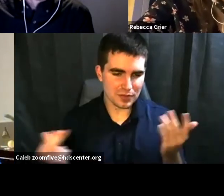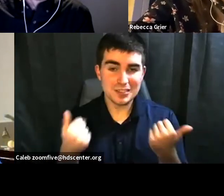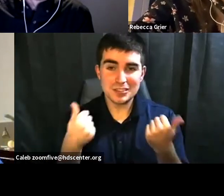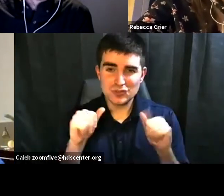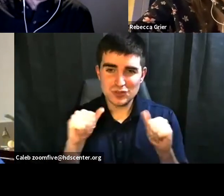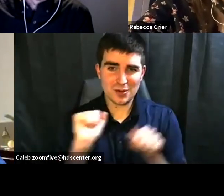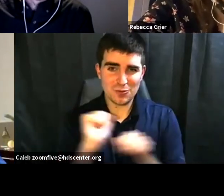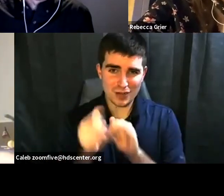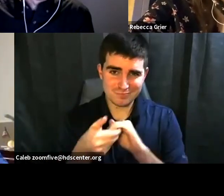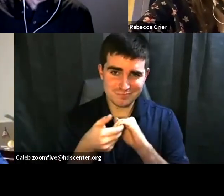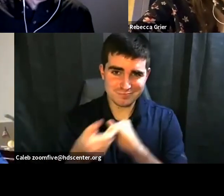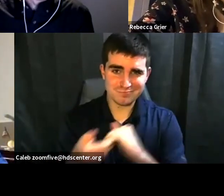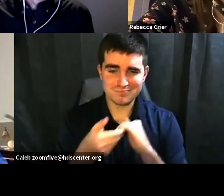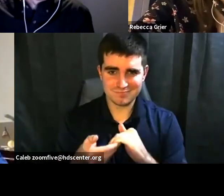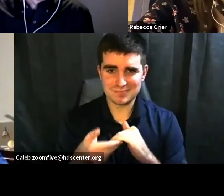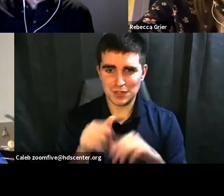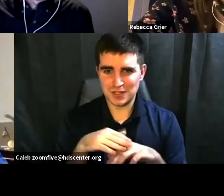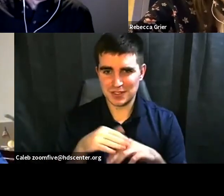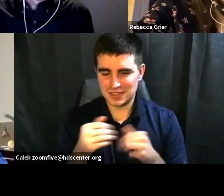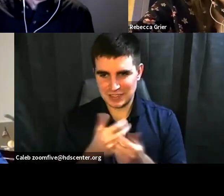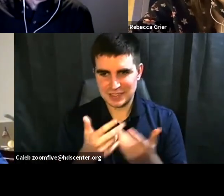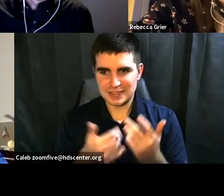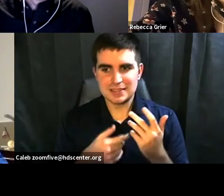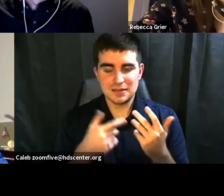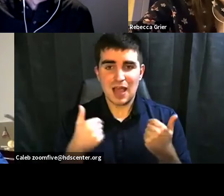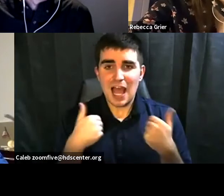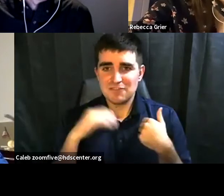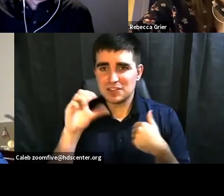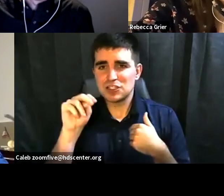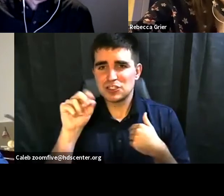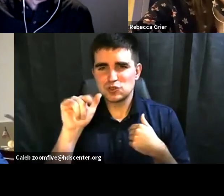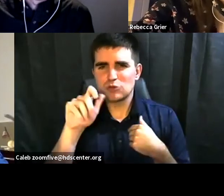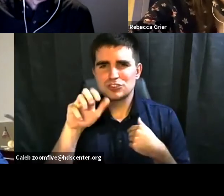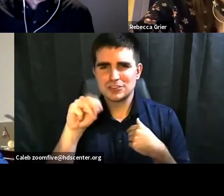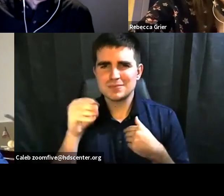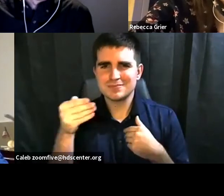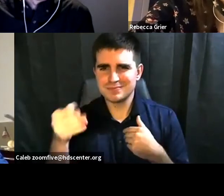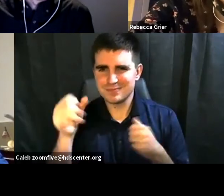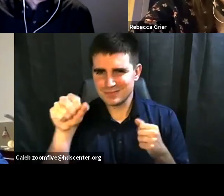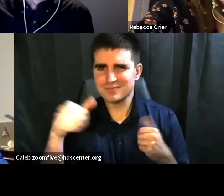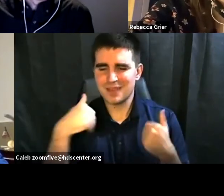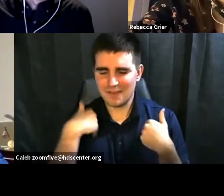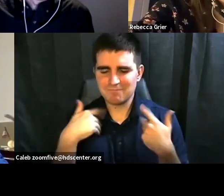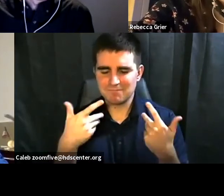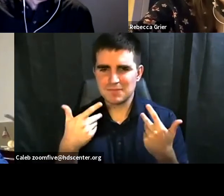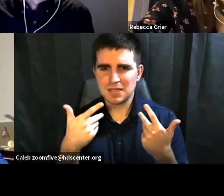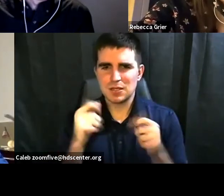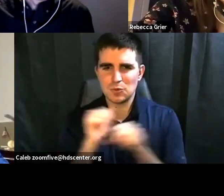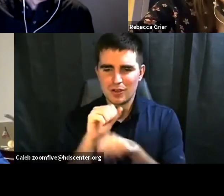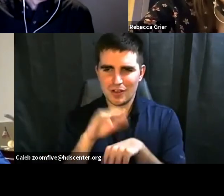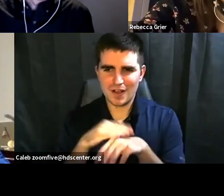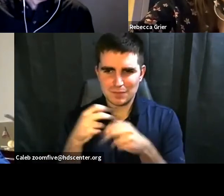together on such. There are consortiums that exist working on the problems, though a lot of times they're focusing on